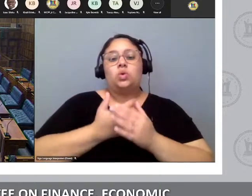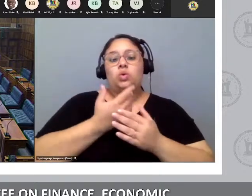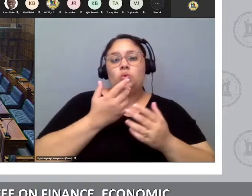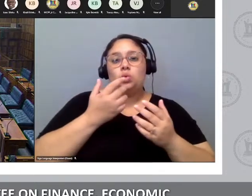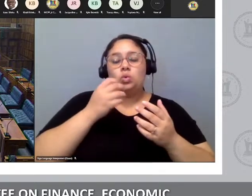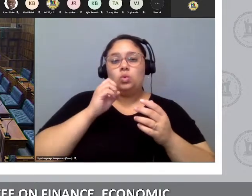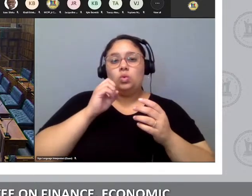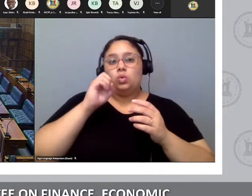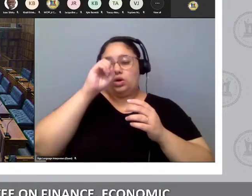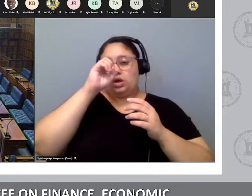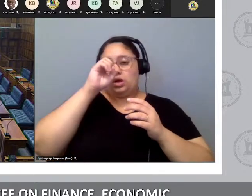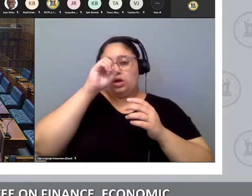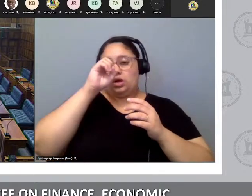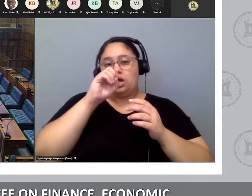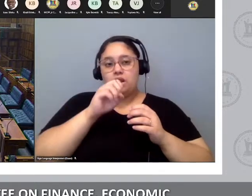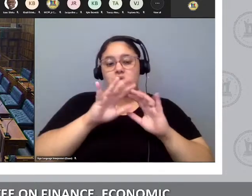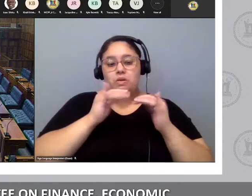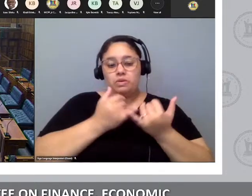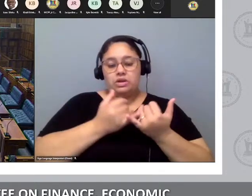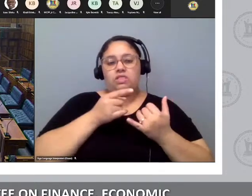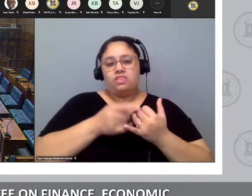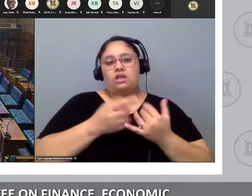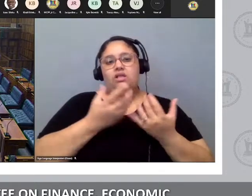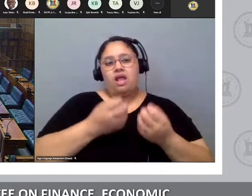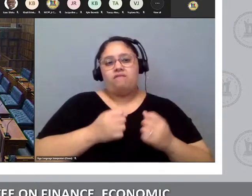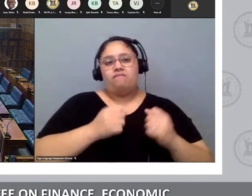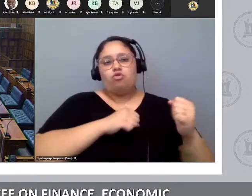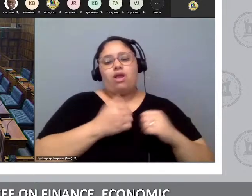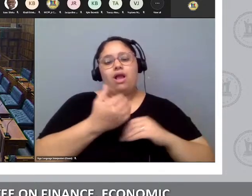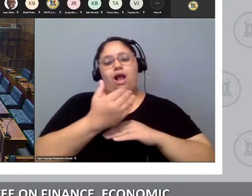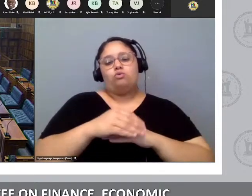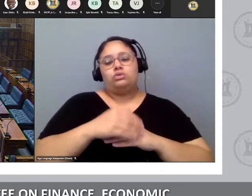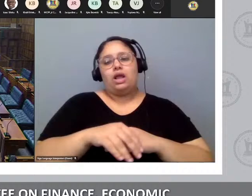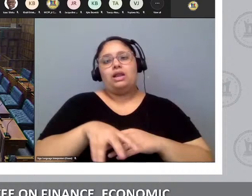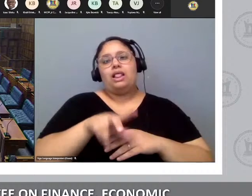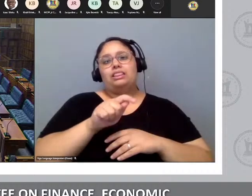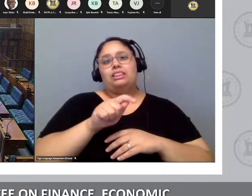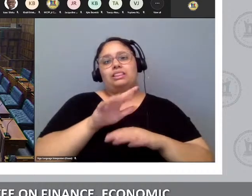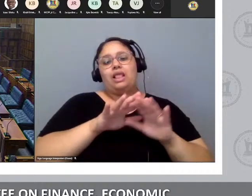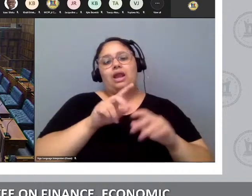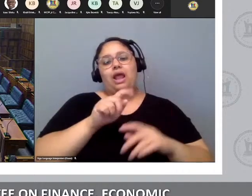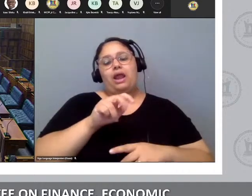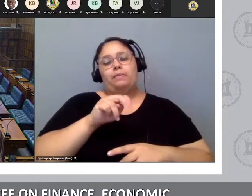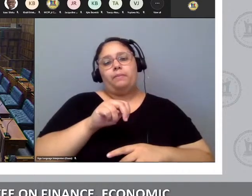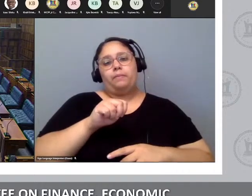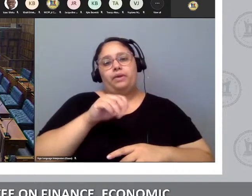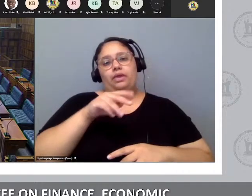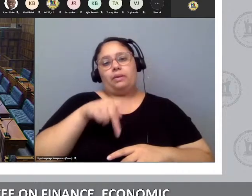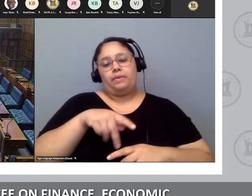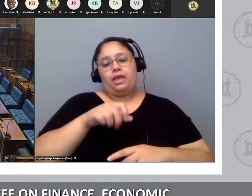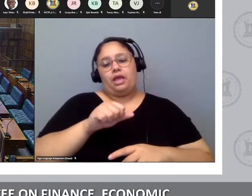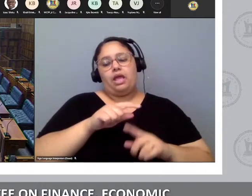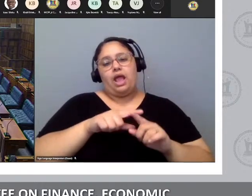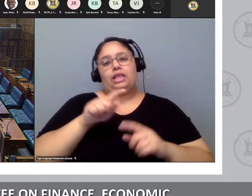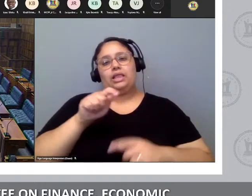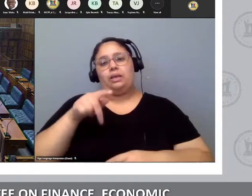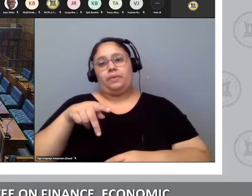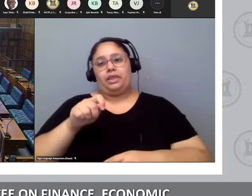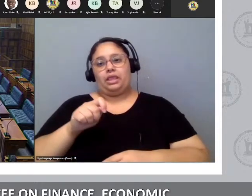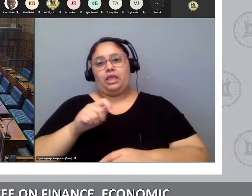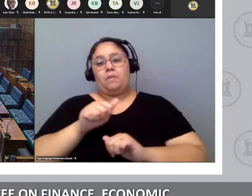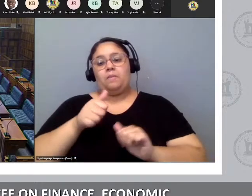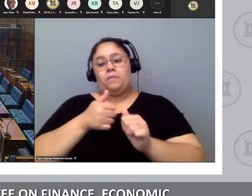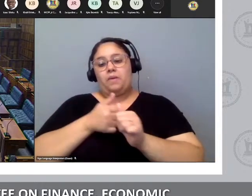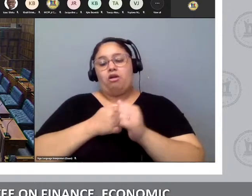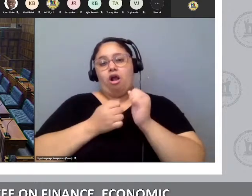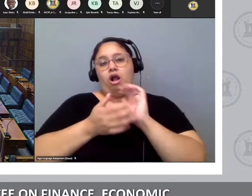outside of the Ambit of tnpa and TPT in this case in that the back of Port operators is where